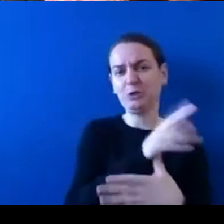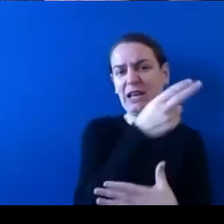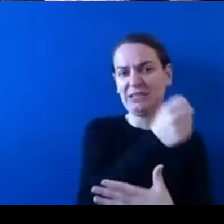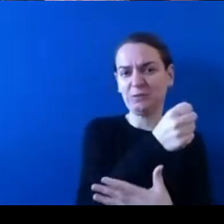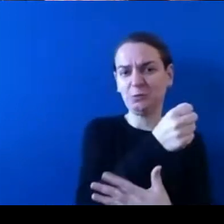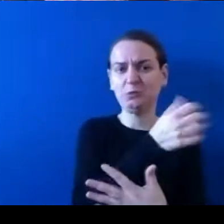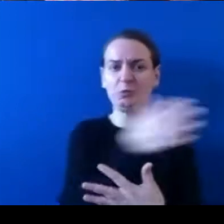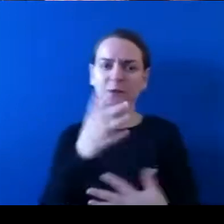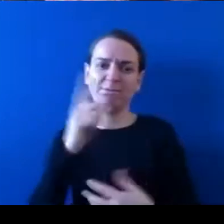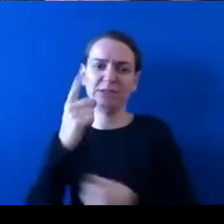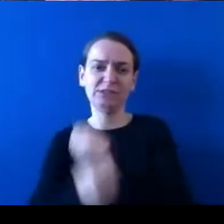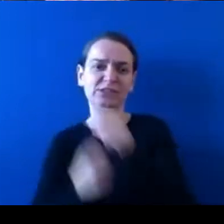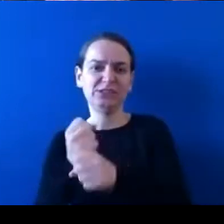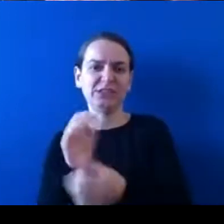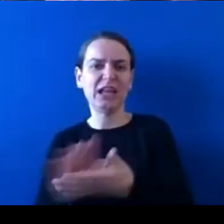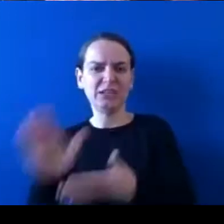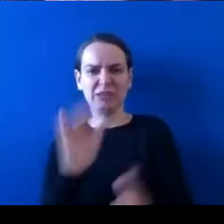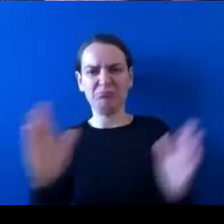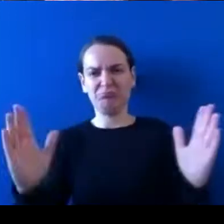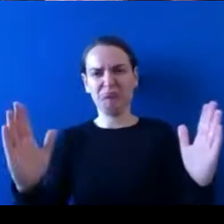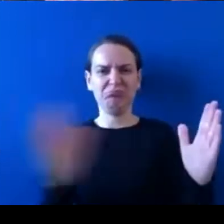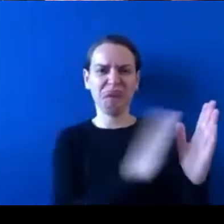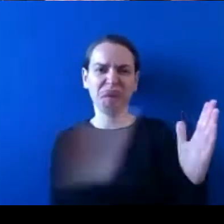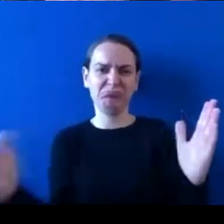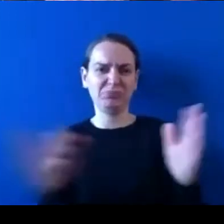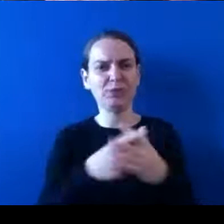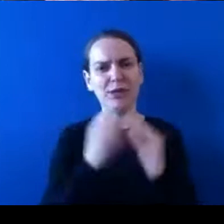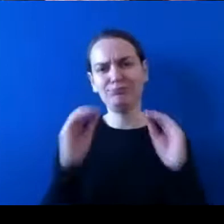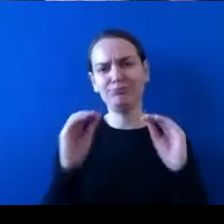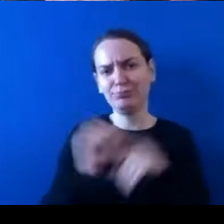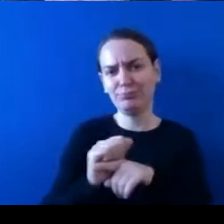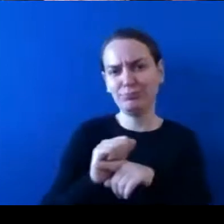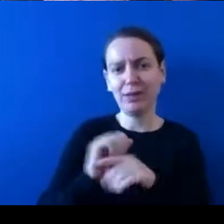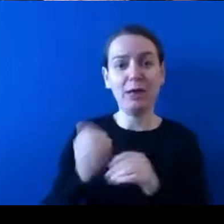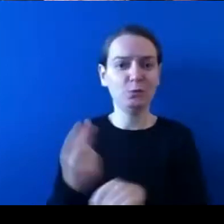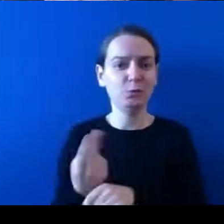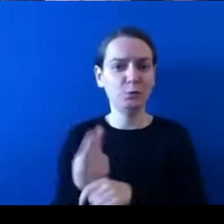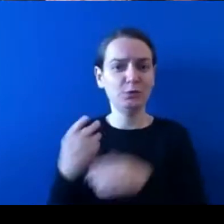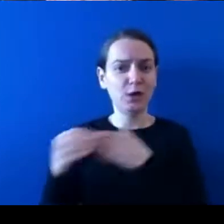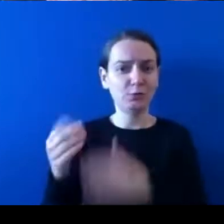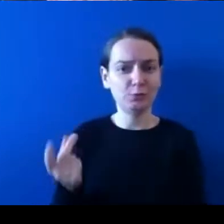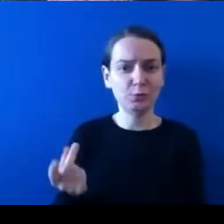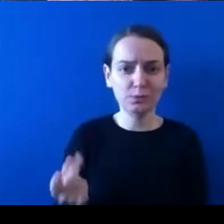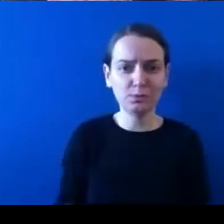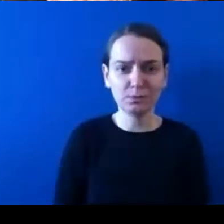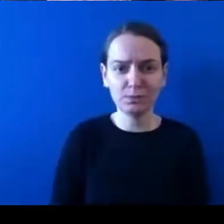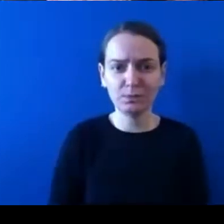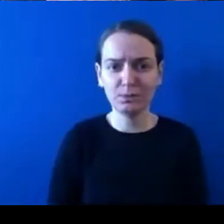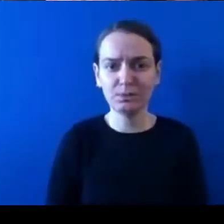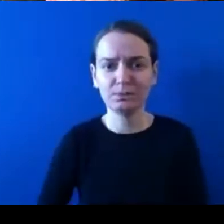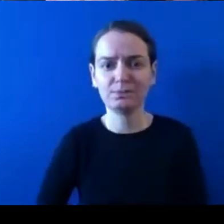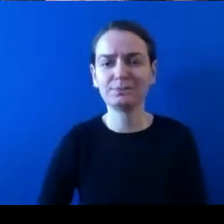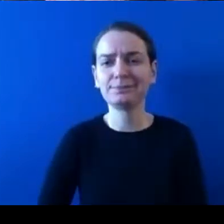guide dog right before you go off to college to an unfamiliar environment, you have to learn the